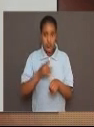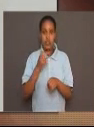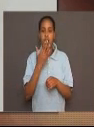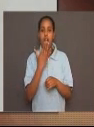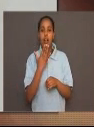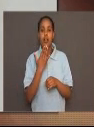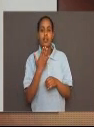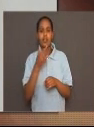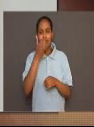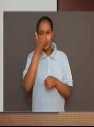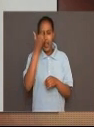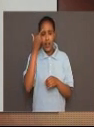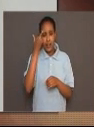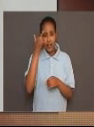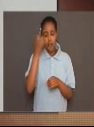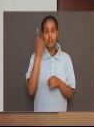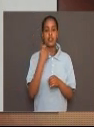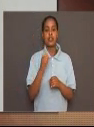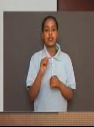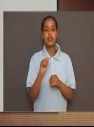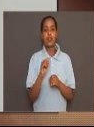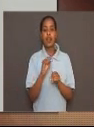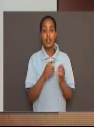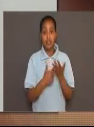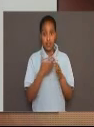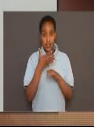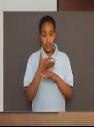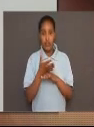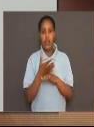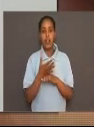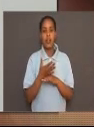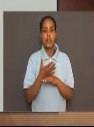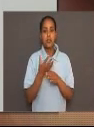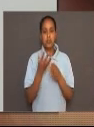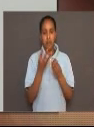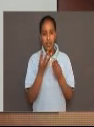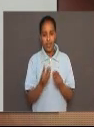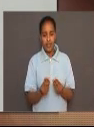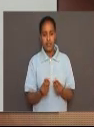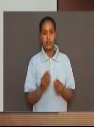becomes darker than it was before, and then lightens slightly.